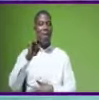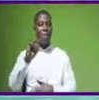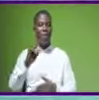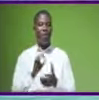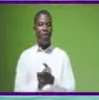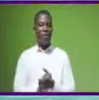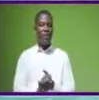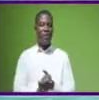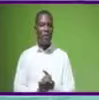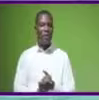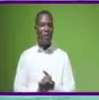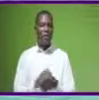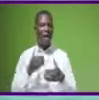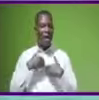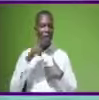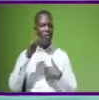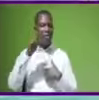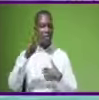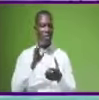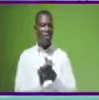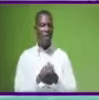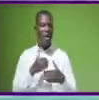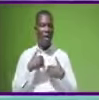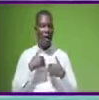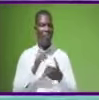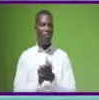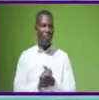Over TV. Our need for food.